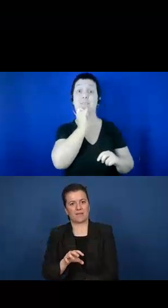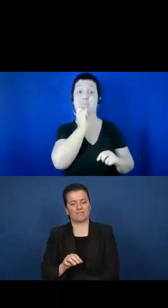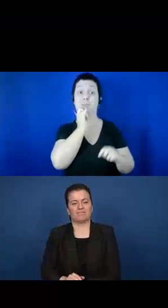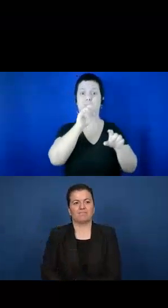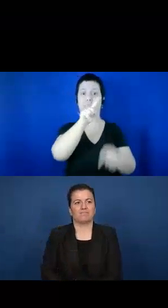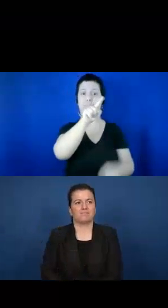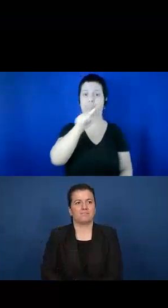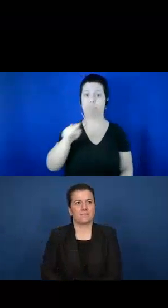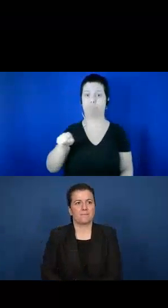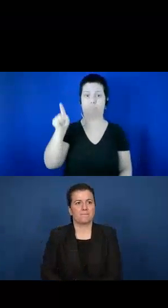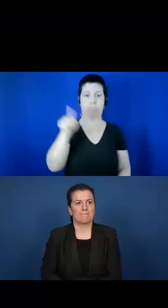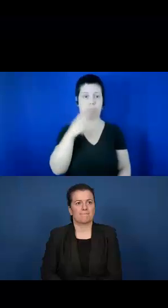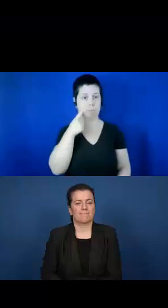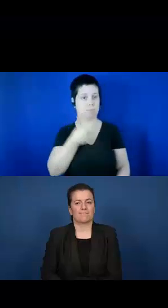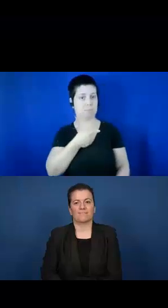activated.